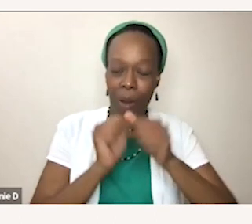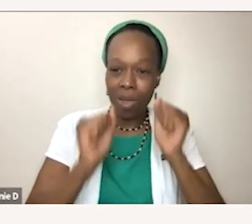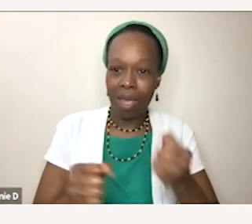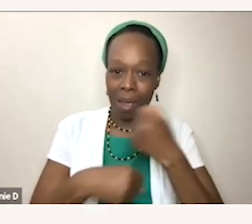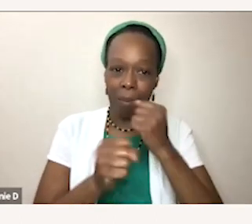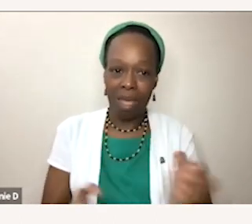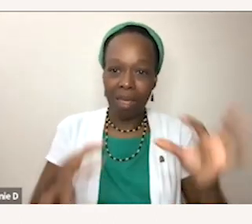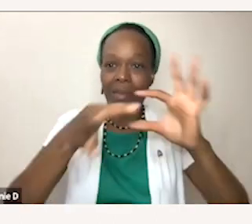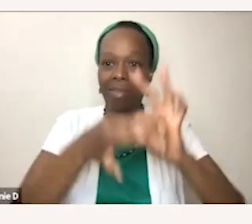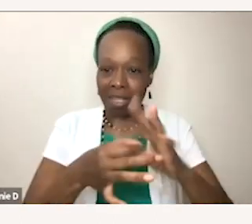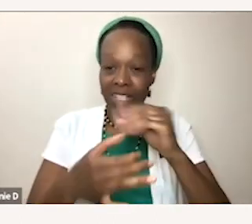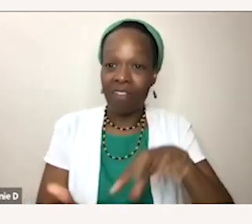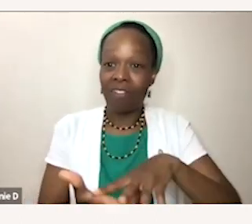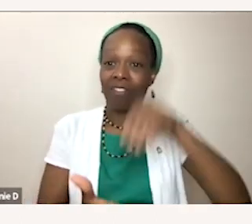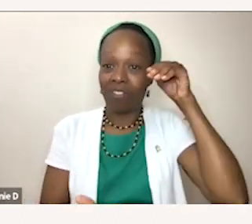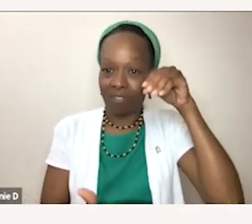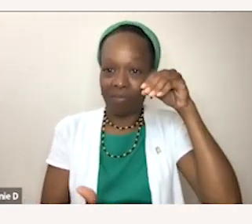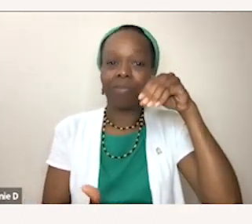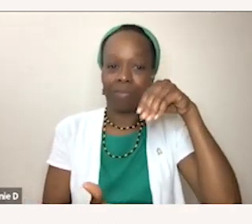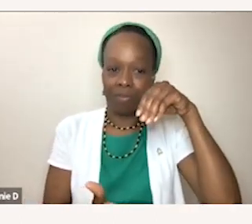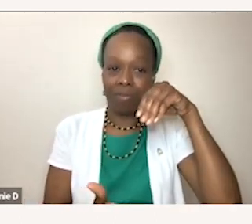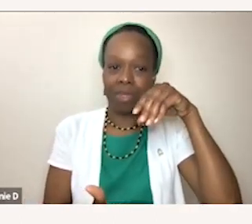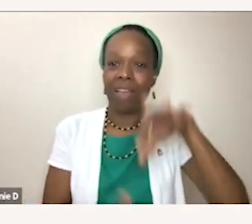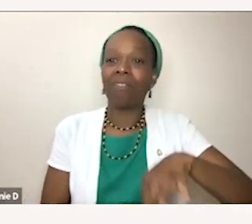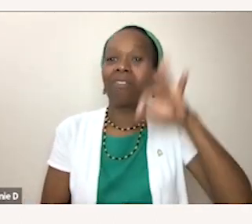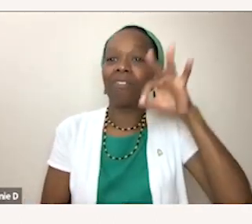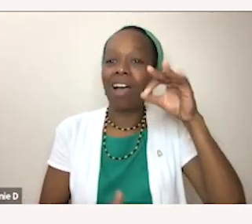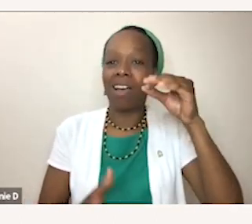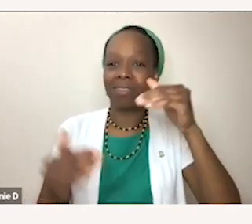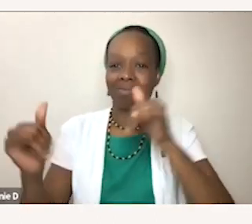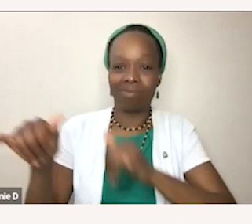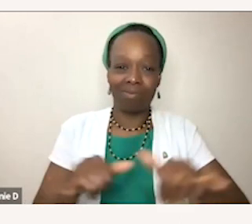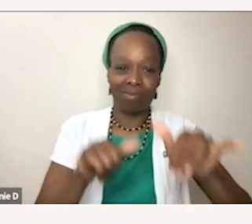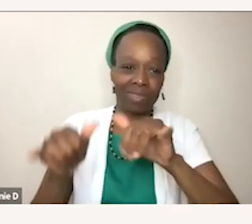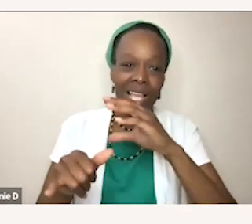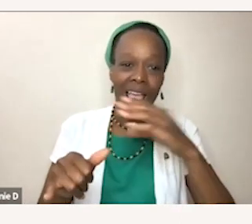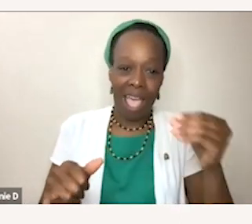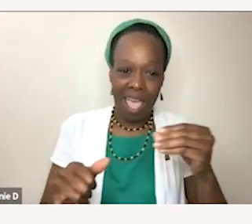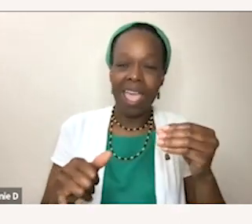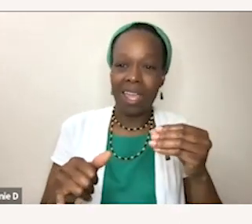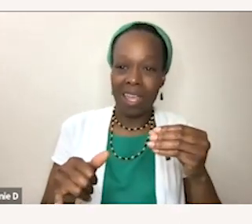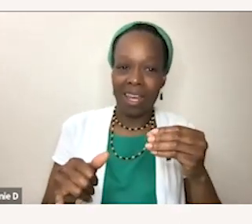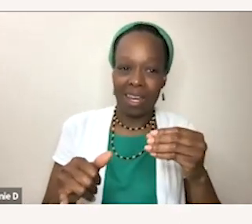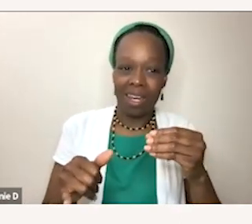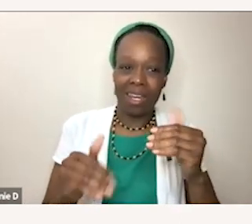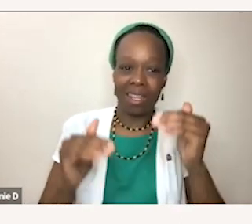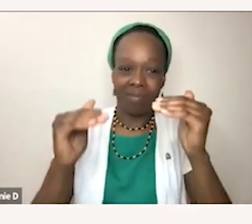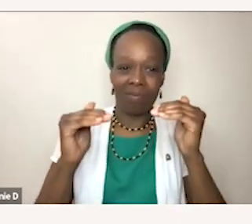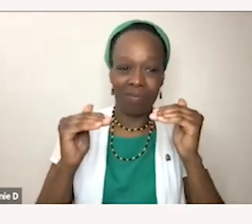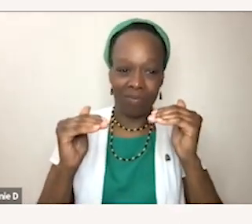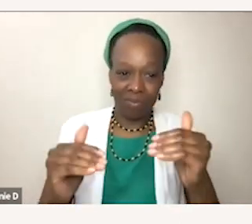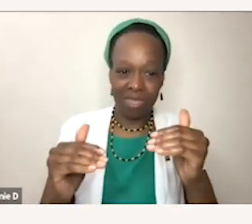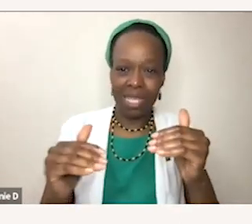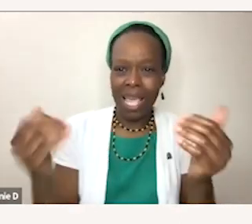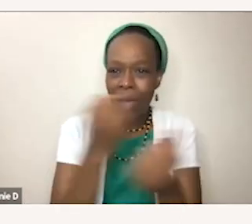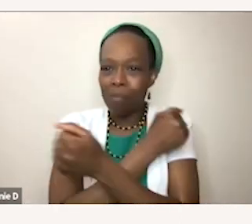commonalities and sort of respecting people's differences and embracing those differences. And then understanding how to best support one another.